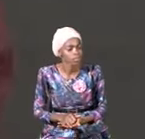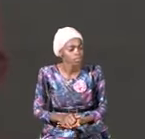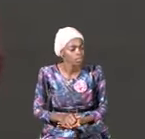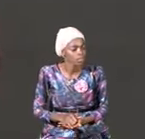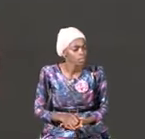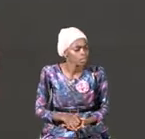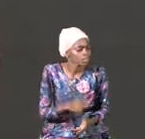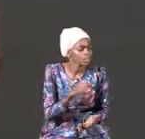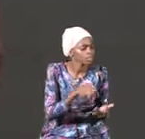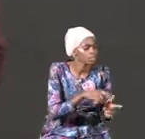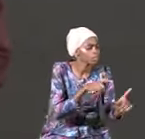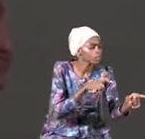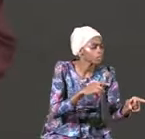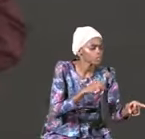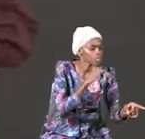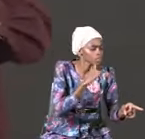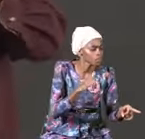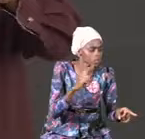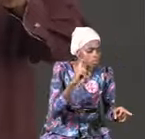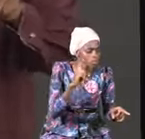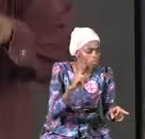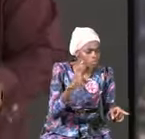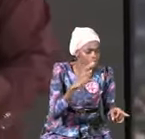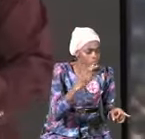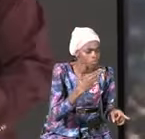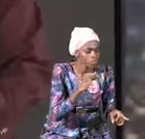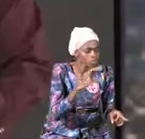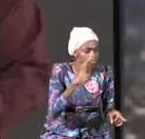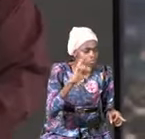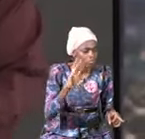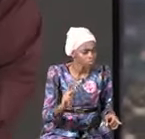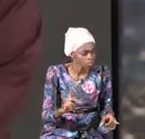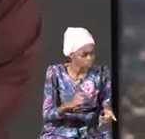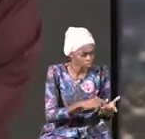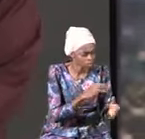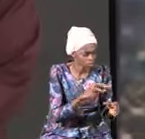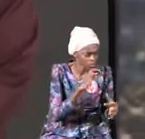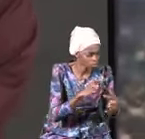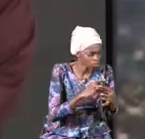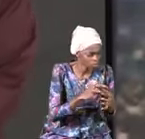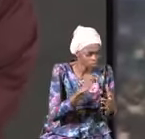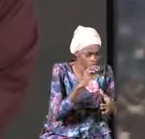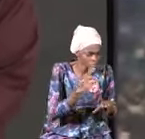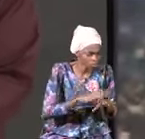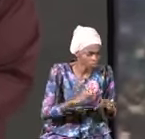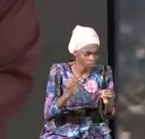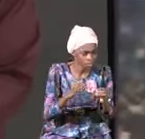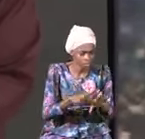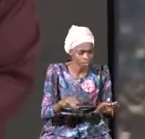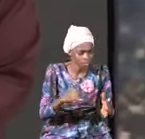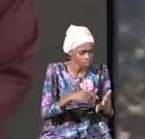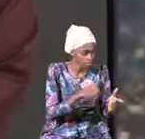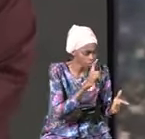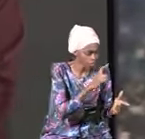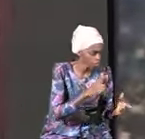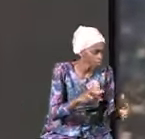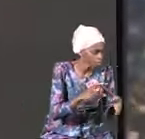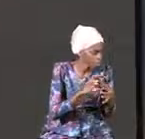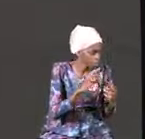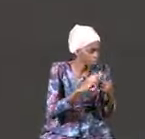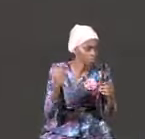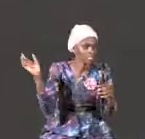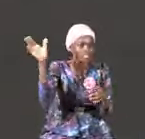not one of them. That does not belong on the ground, belongs to the sky. And